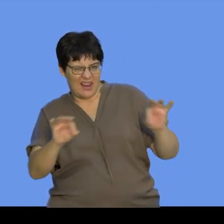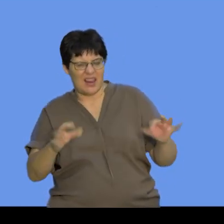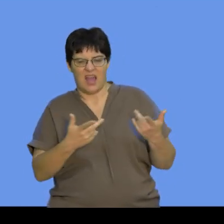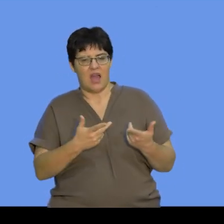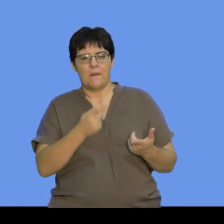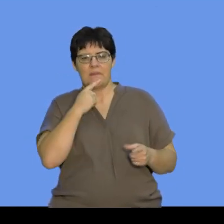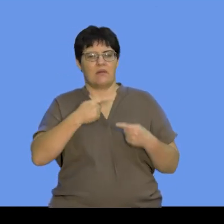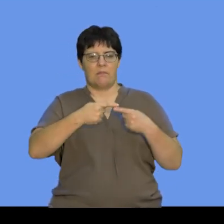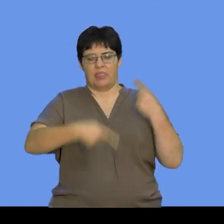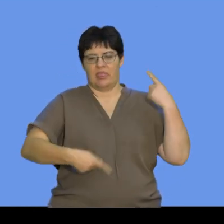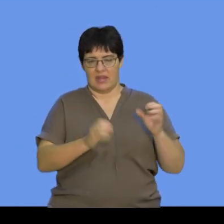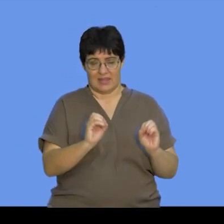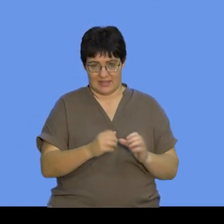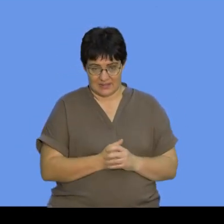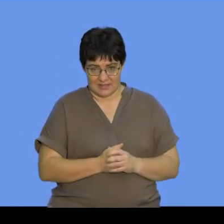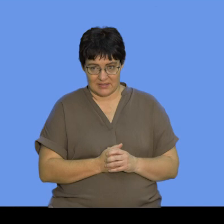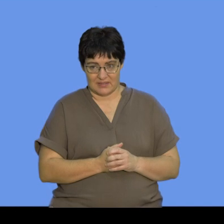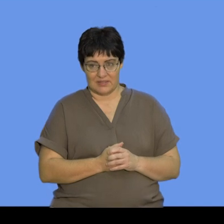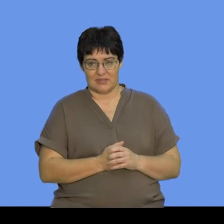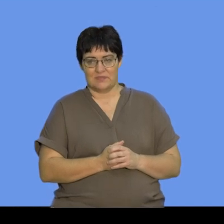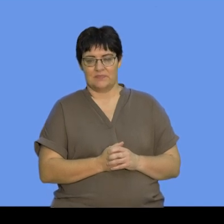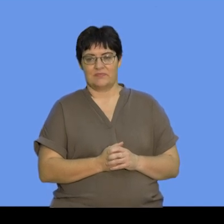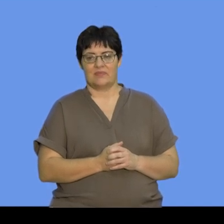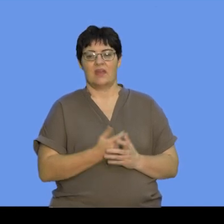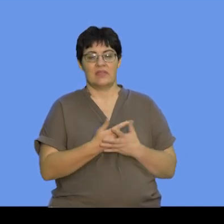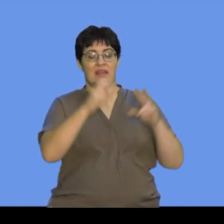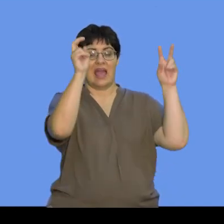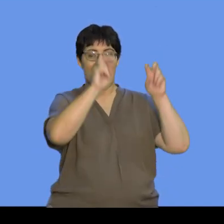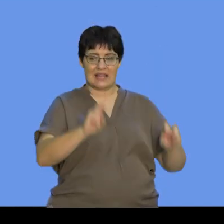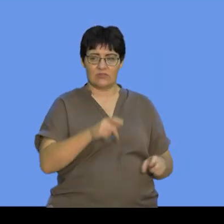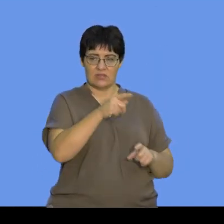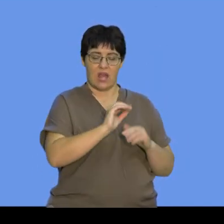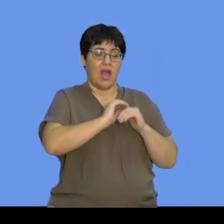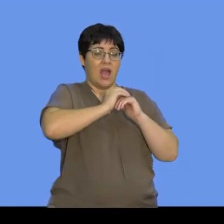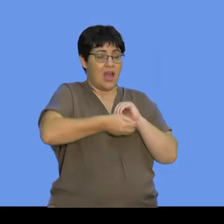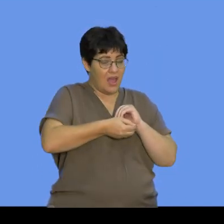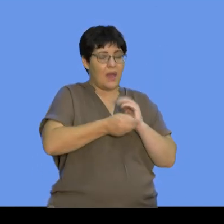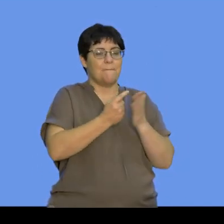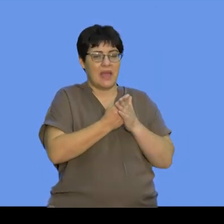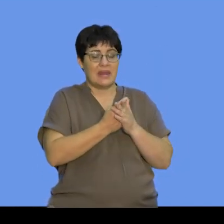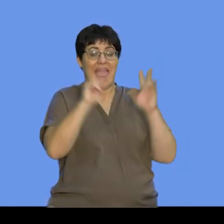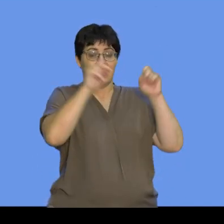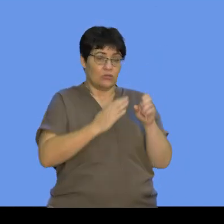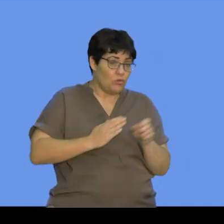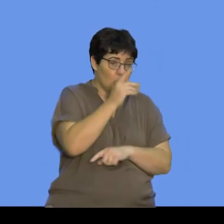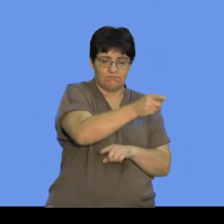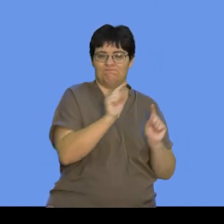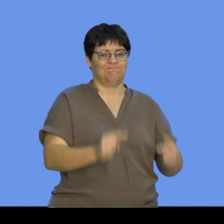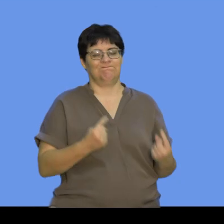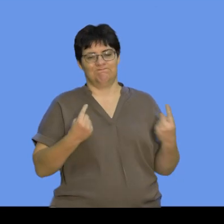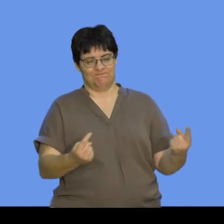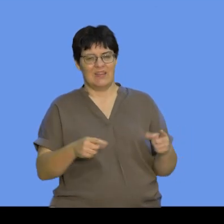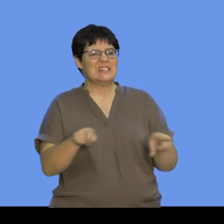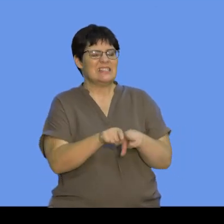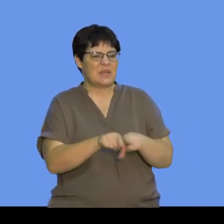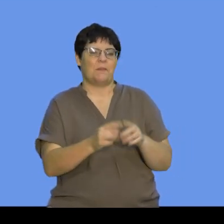actually breaking. And then we've got electrical insulators that do not conduct electricity, okay? And then plastic is a